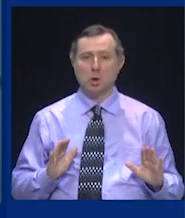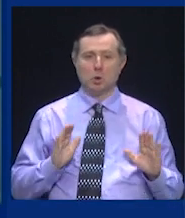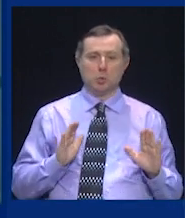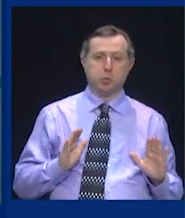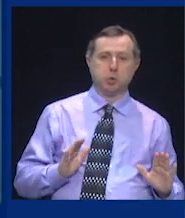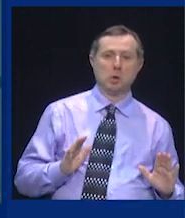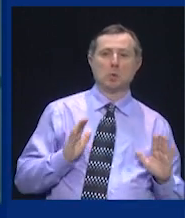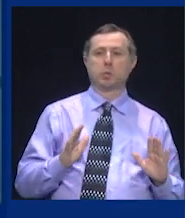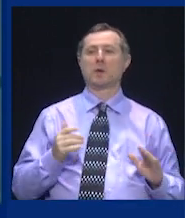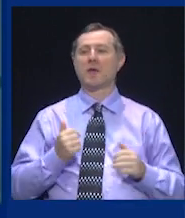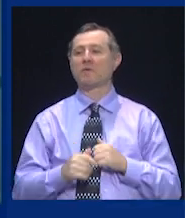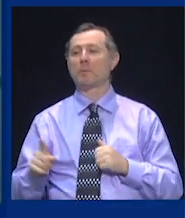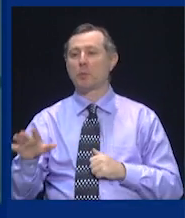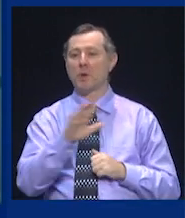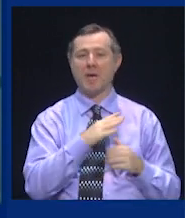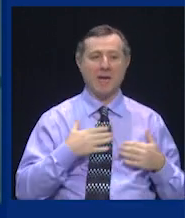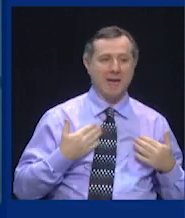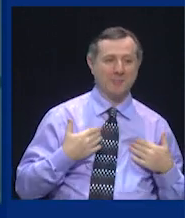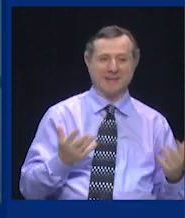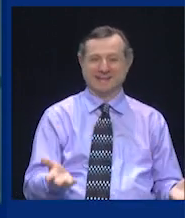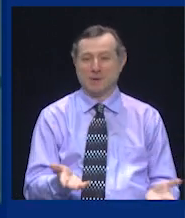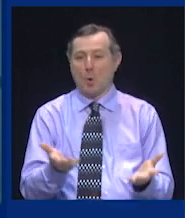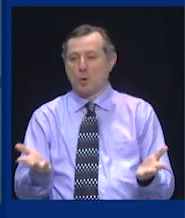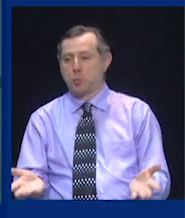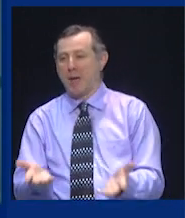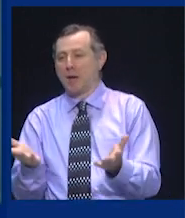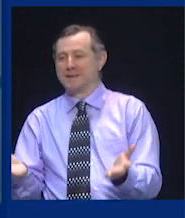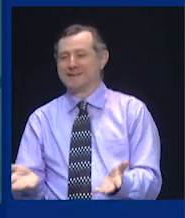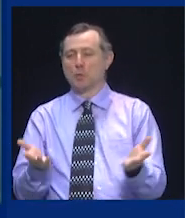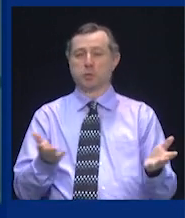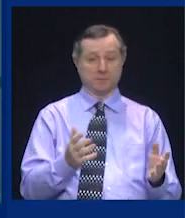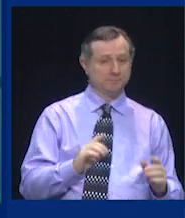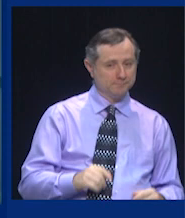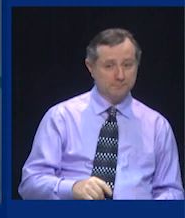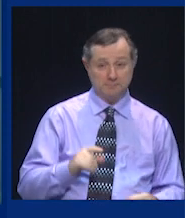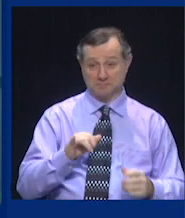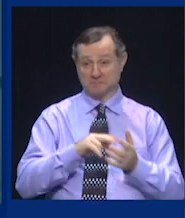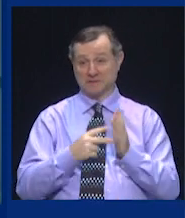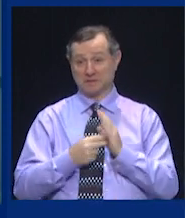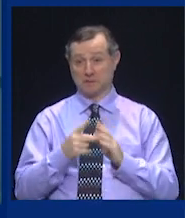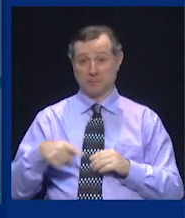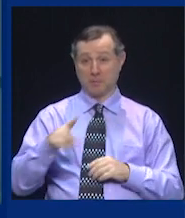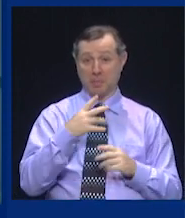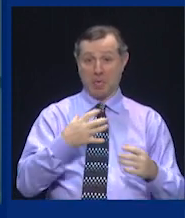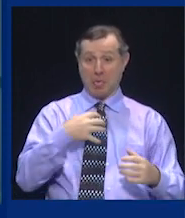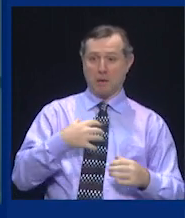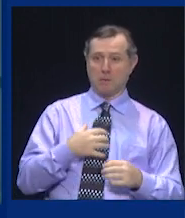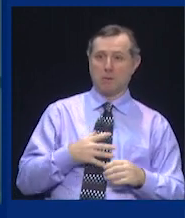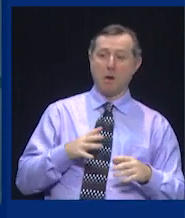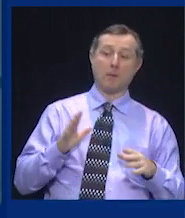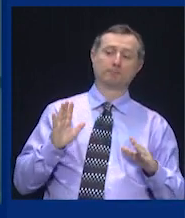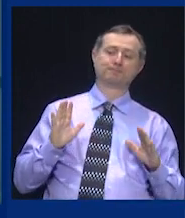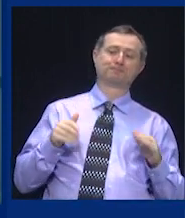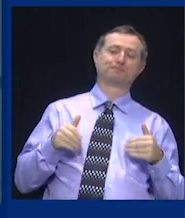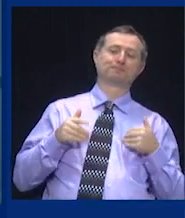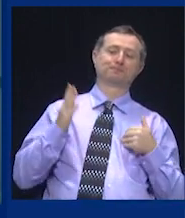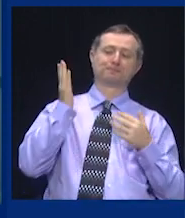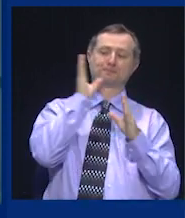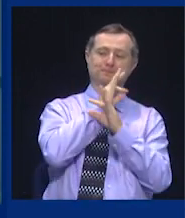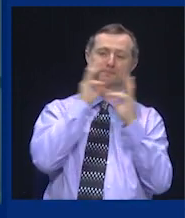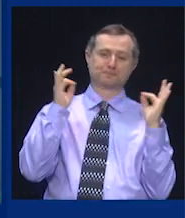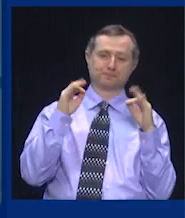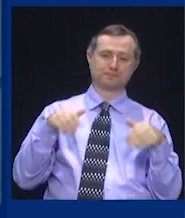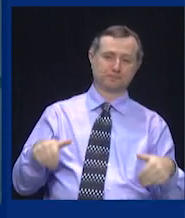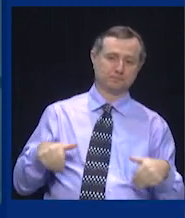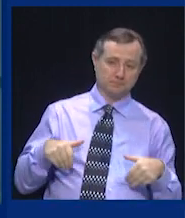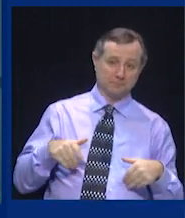happy. Well, it's 60-40. Well, then I'm going to offend 40% of the people. I don't want to do it. Sometimes the right